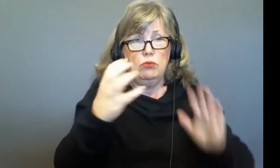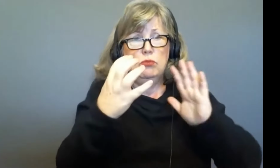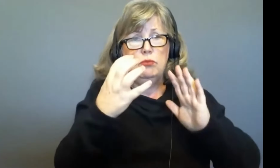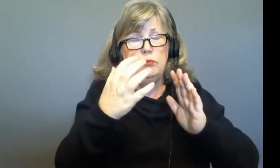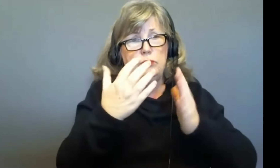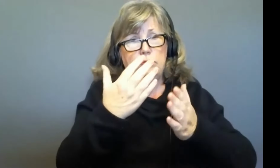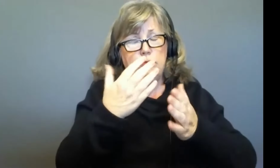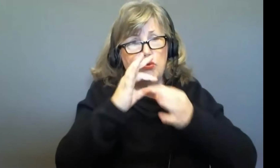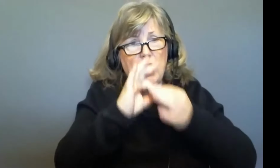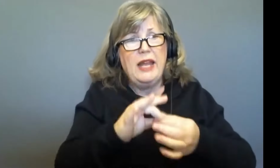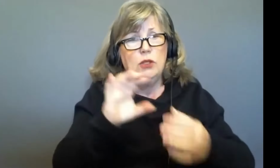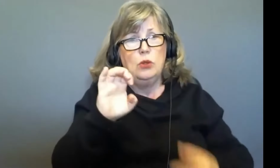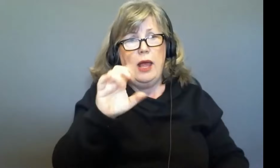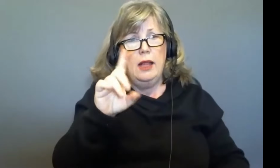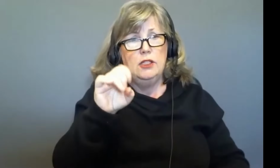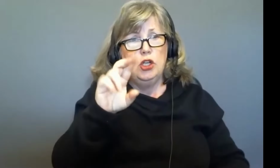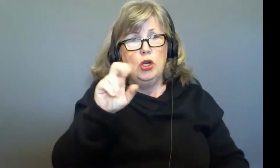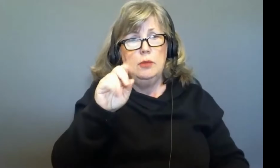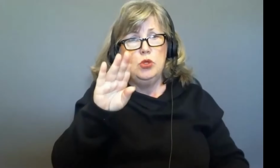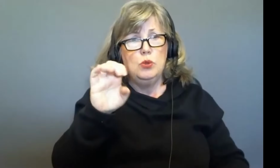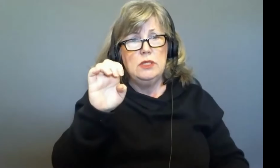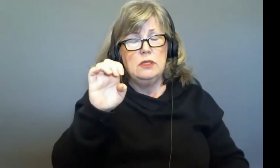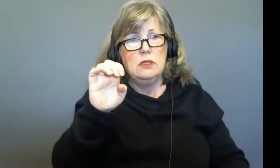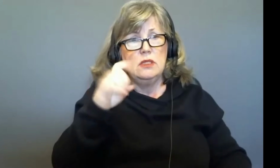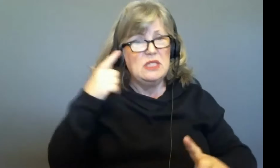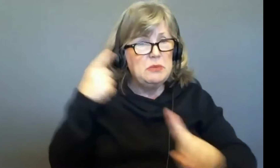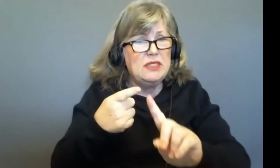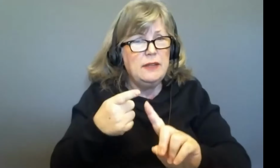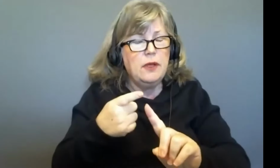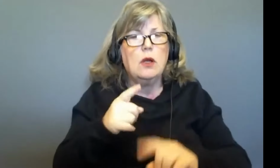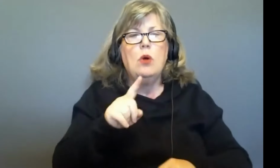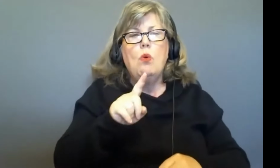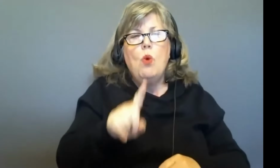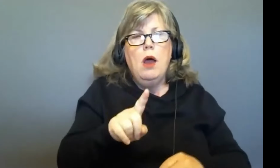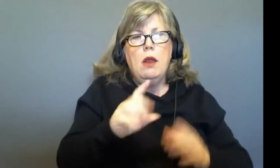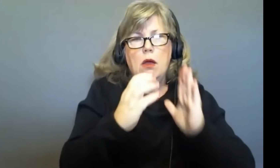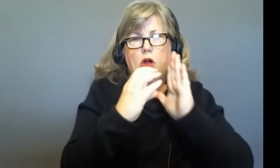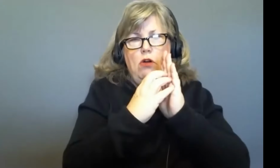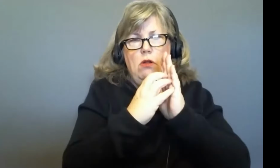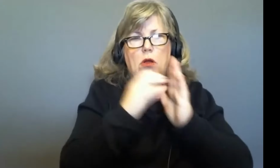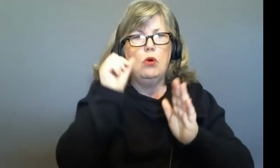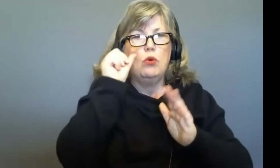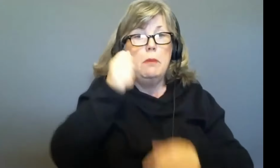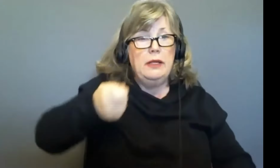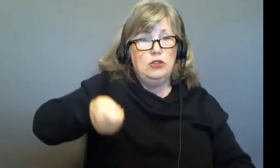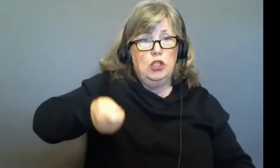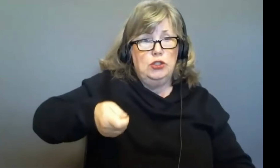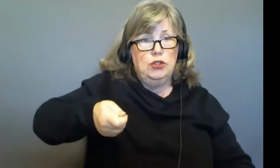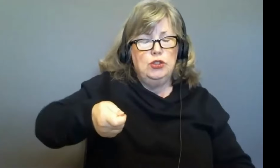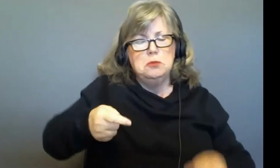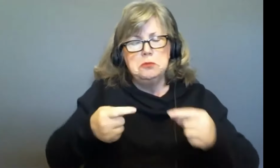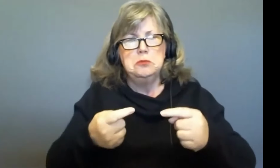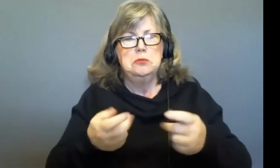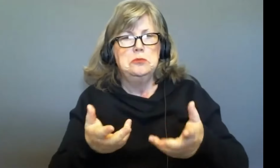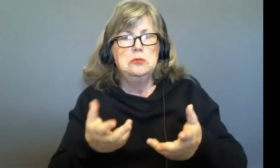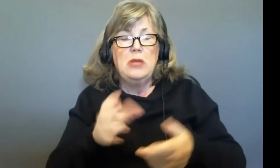elder abuse is an article that reminds to judges that when they are looking at a case where